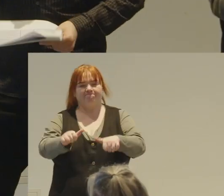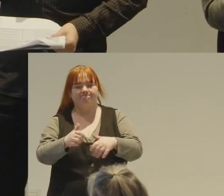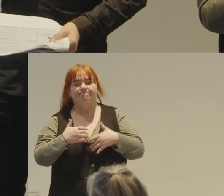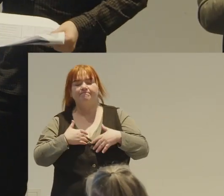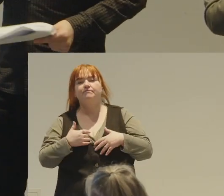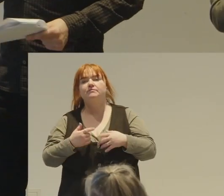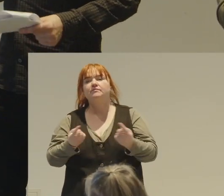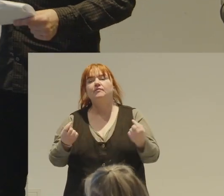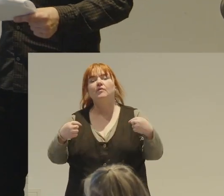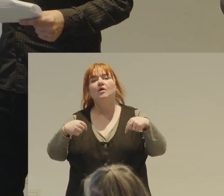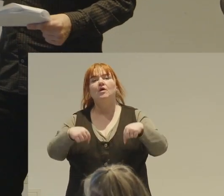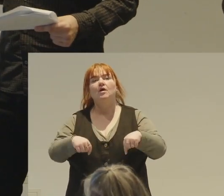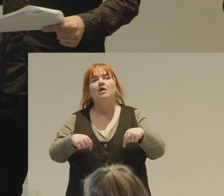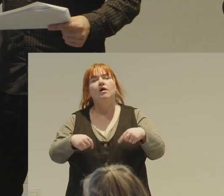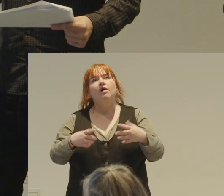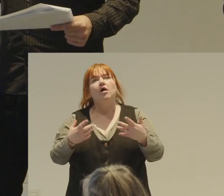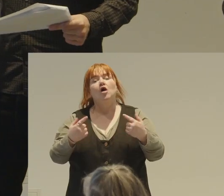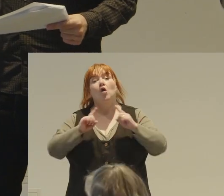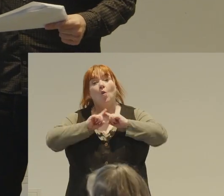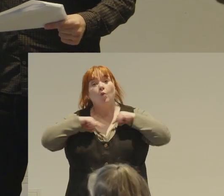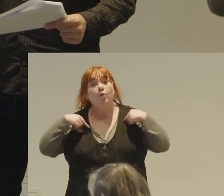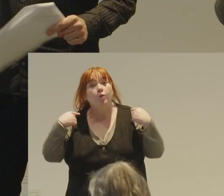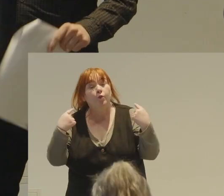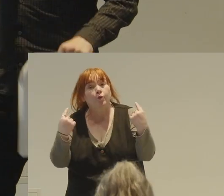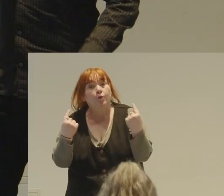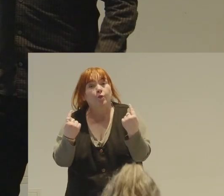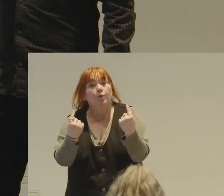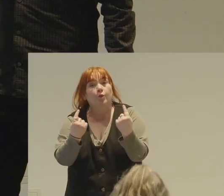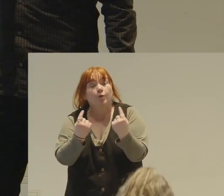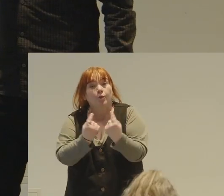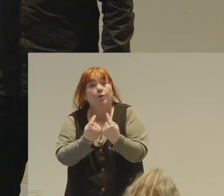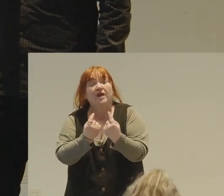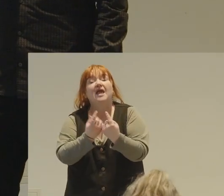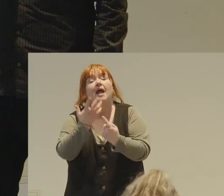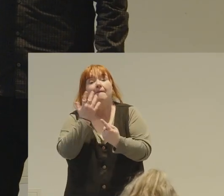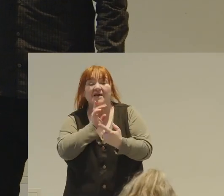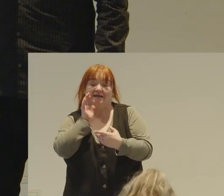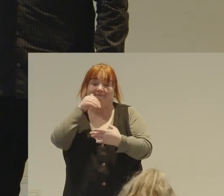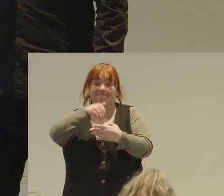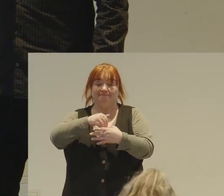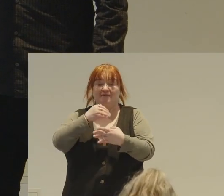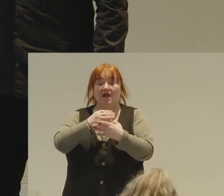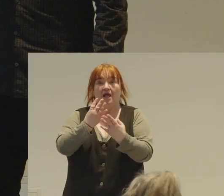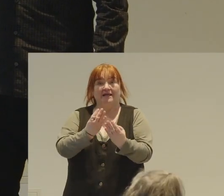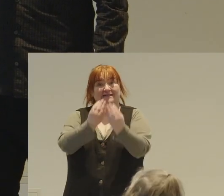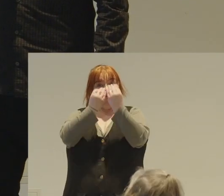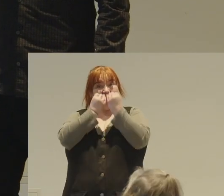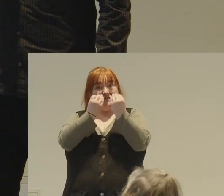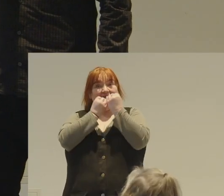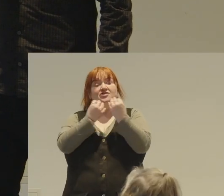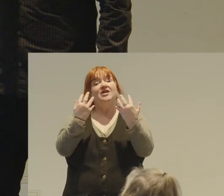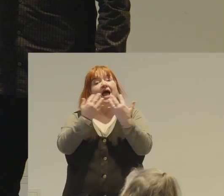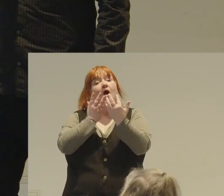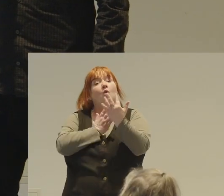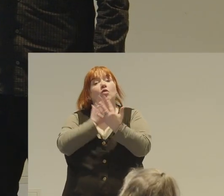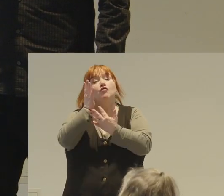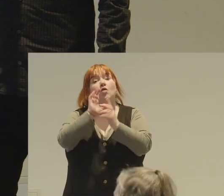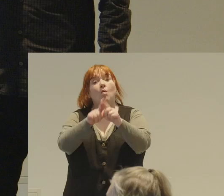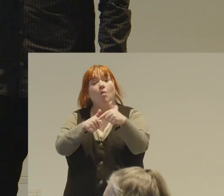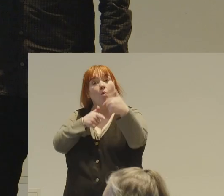did the all the lessons were online, so we did with me and